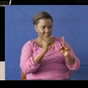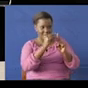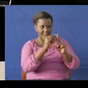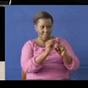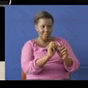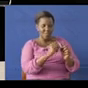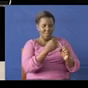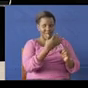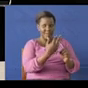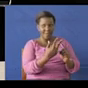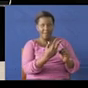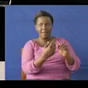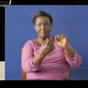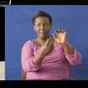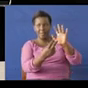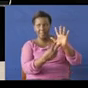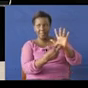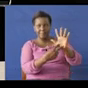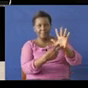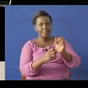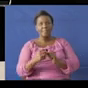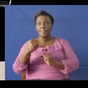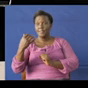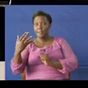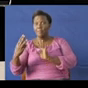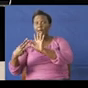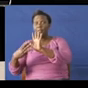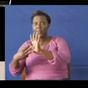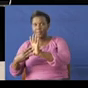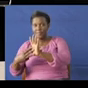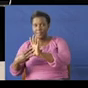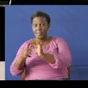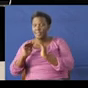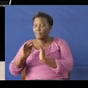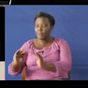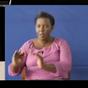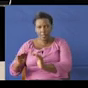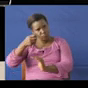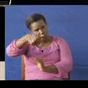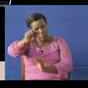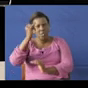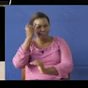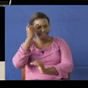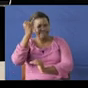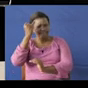do 1 and the remaining vocabulary or the new words.